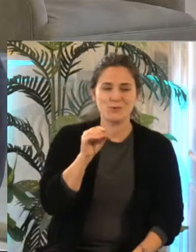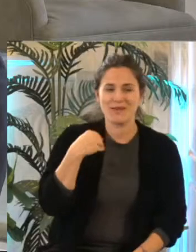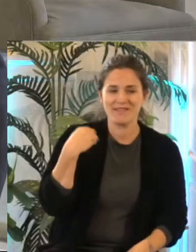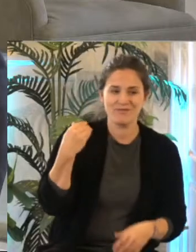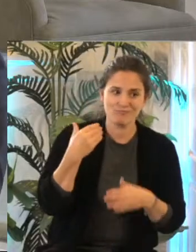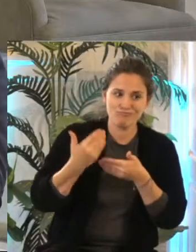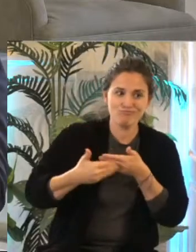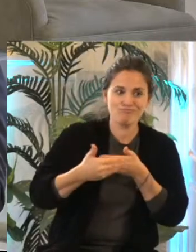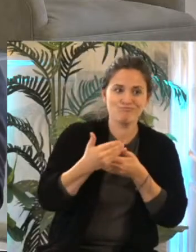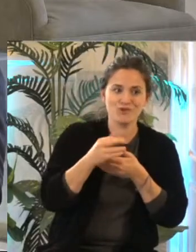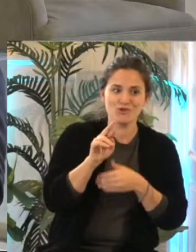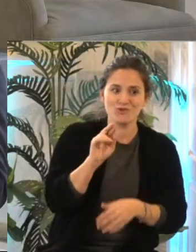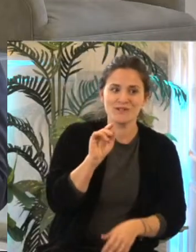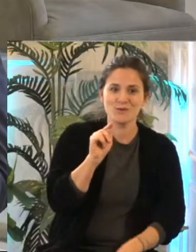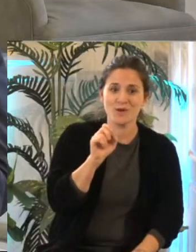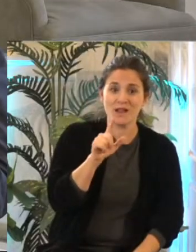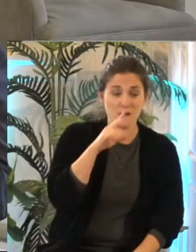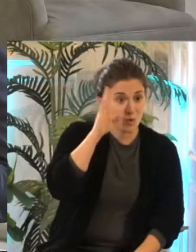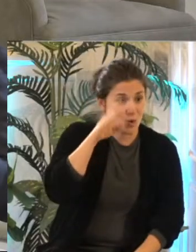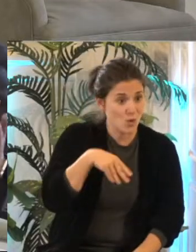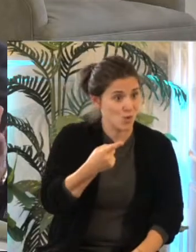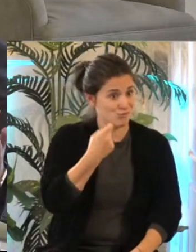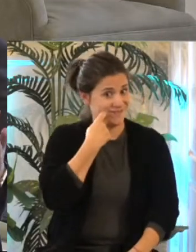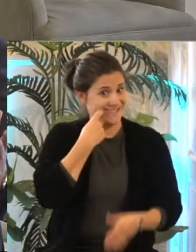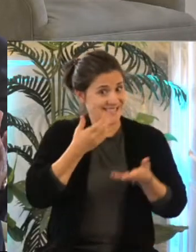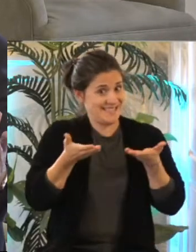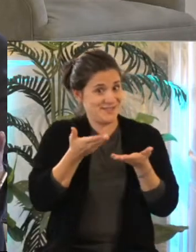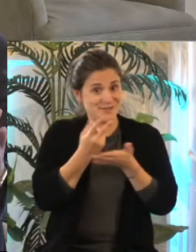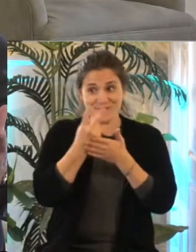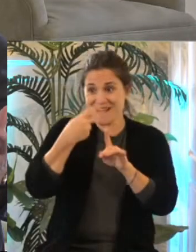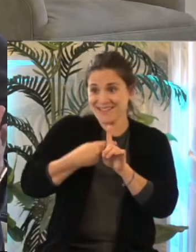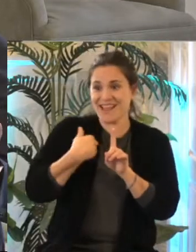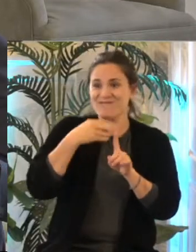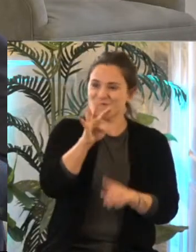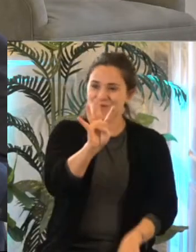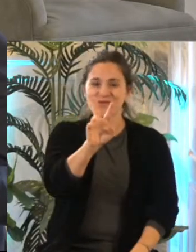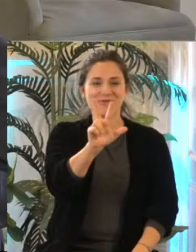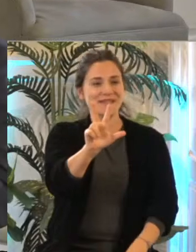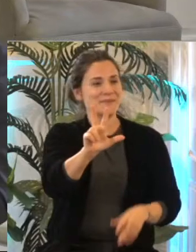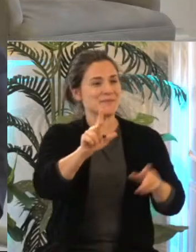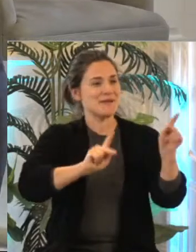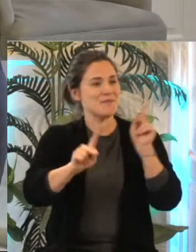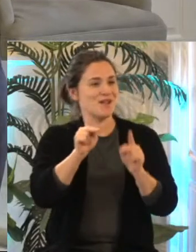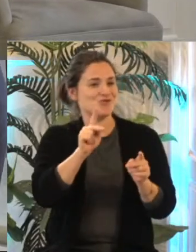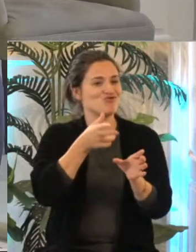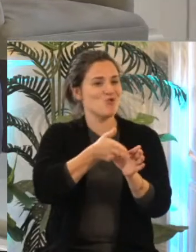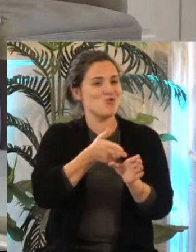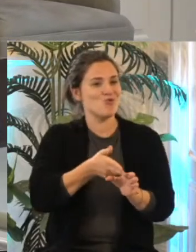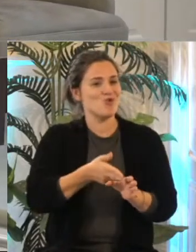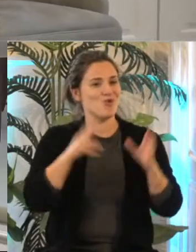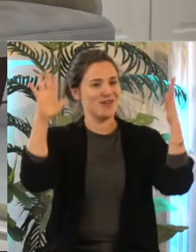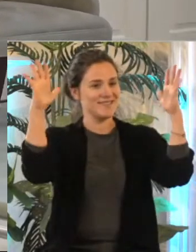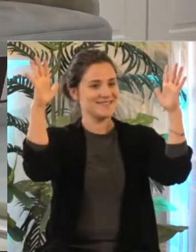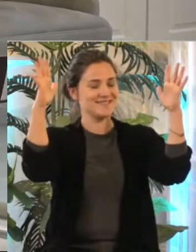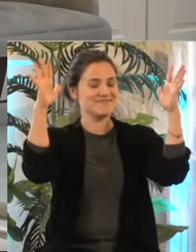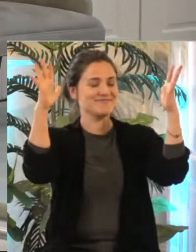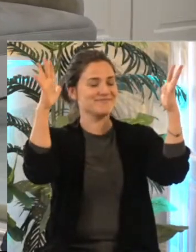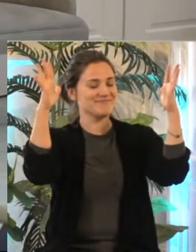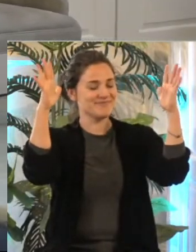people. We have 43 people join the congregation in the last few months, so it's really exciting.